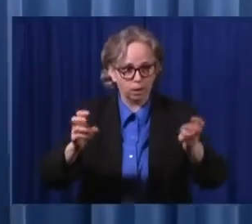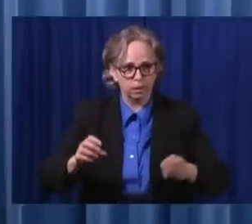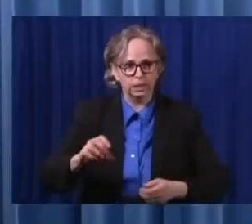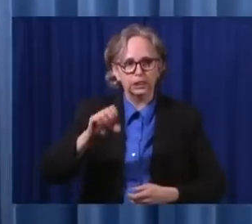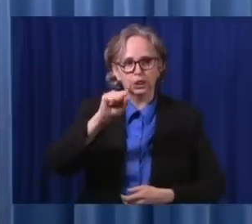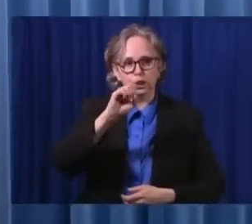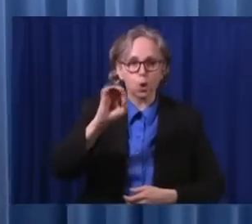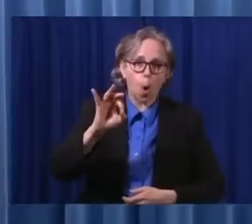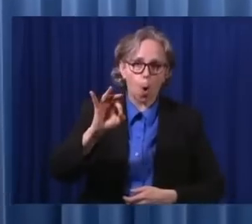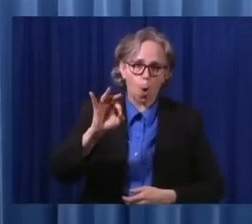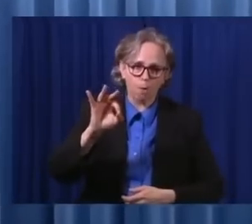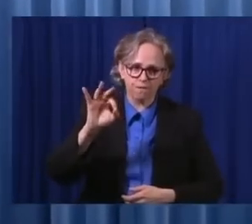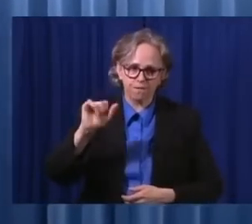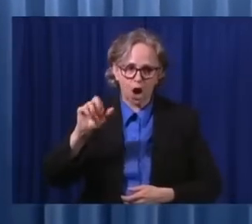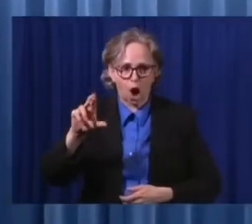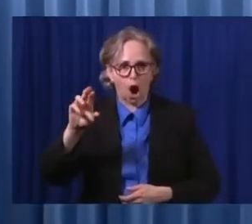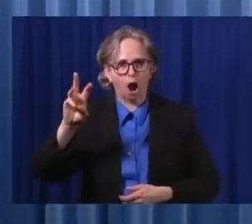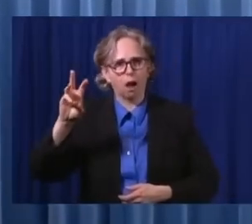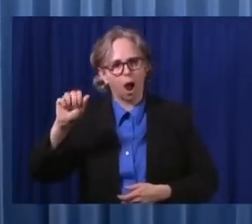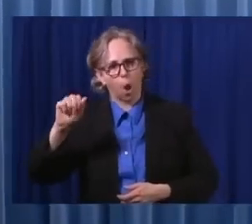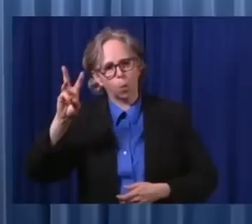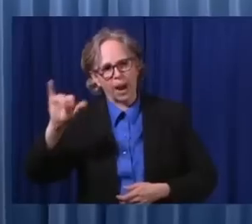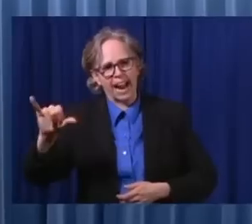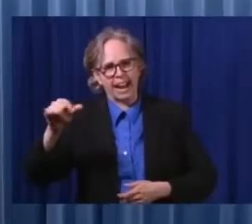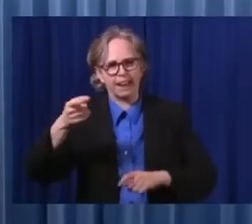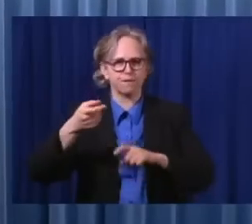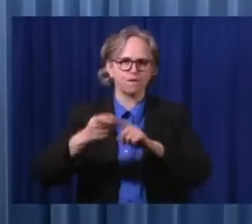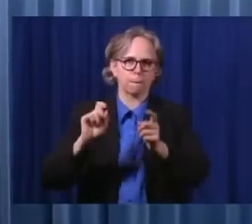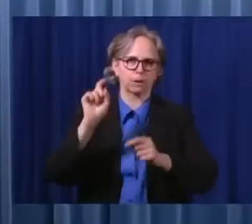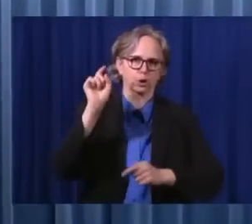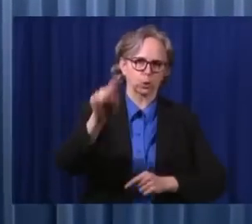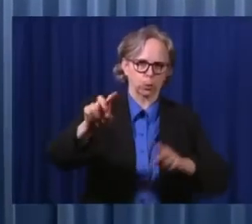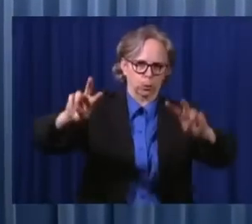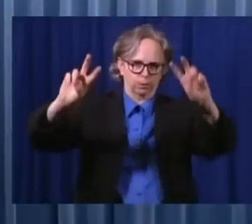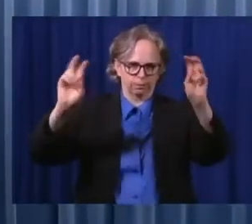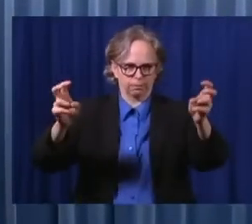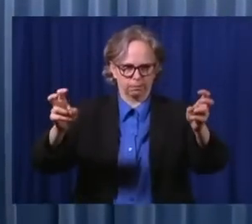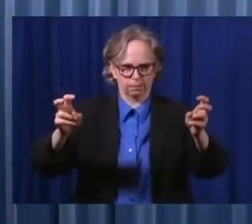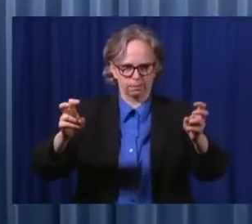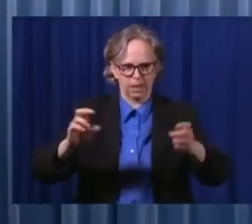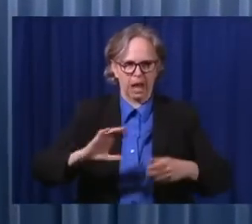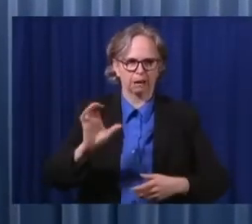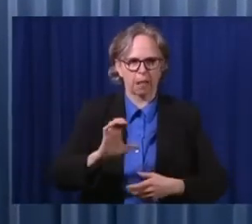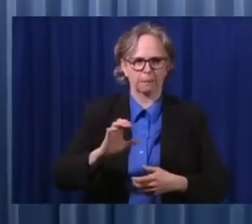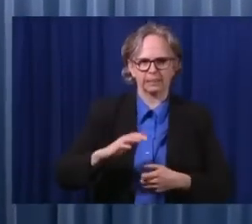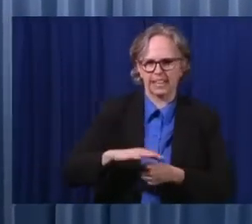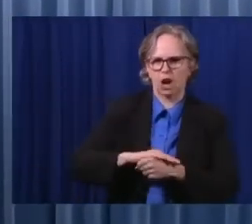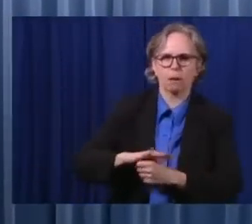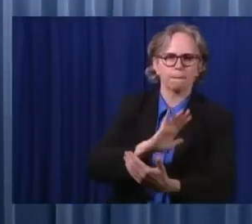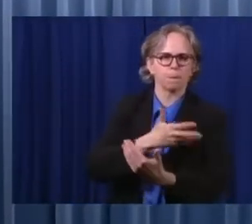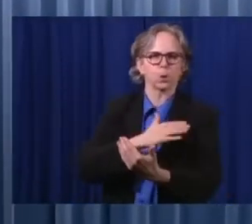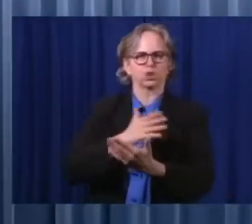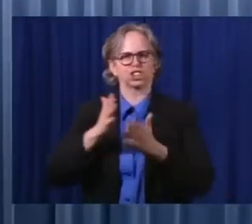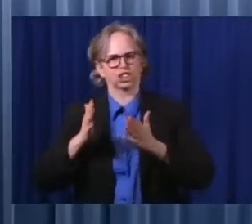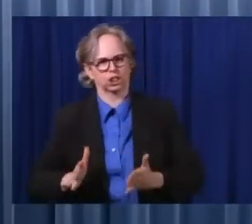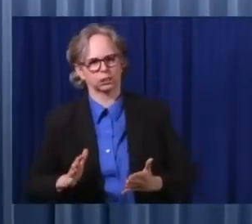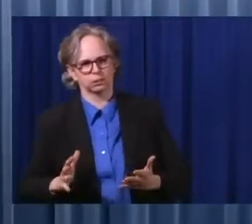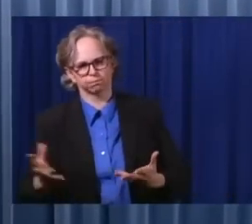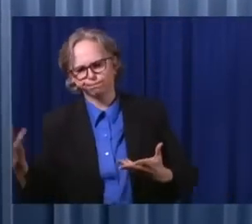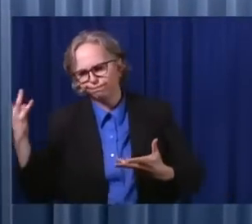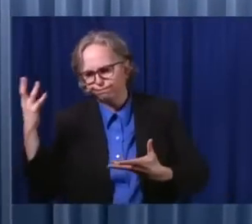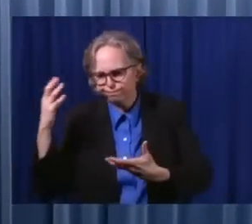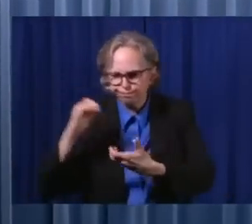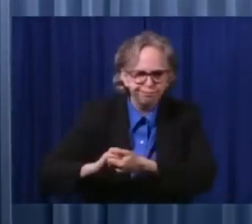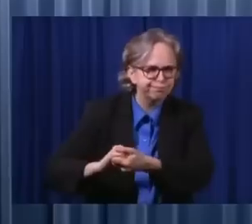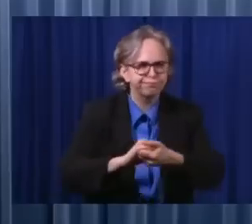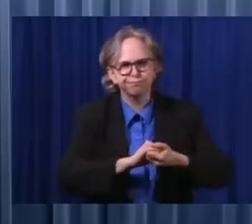recorded by a collaboration of Columbus area musicians who are part of the Columbus Quarantune Collective,